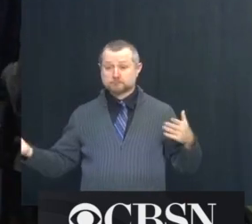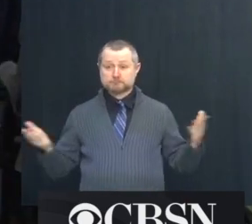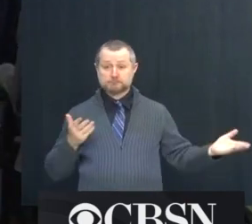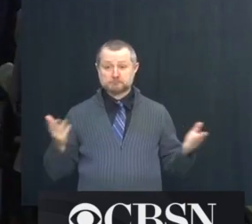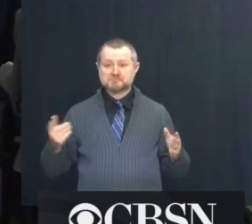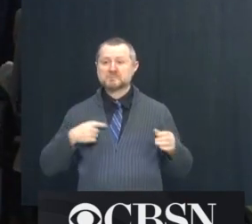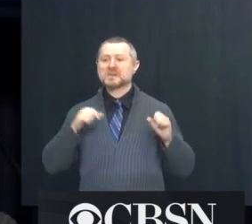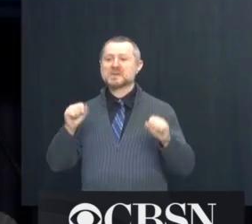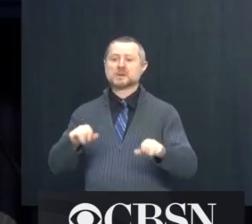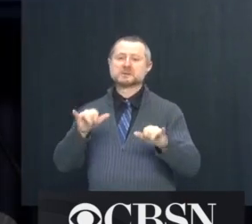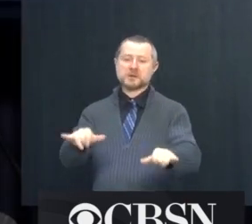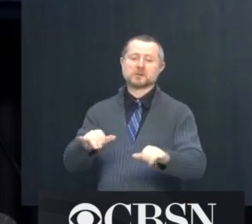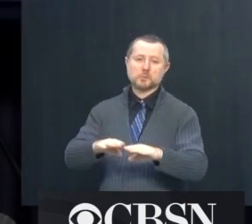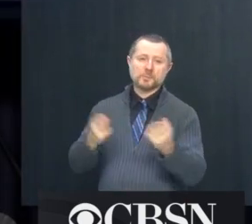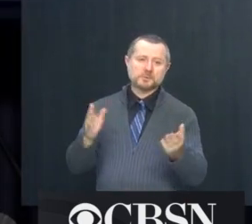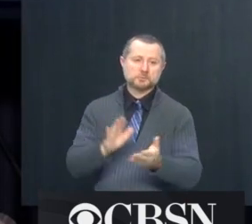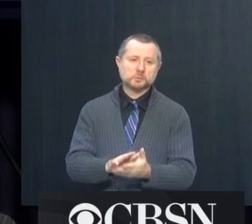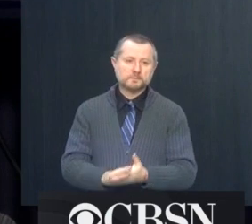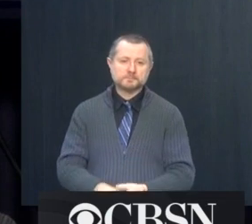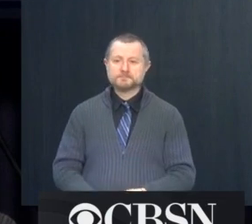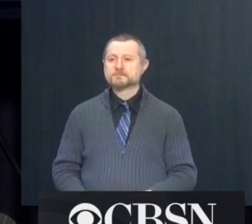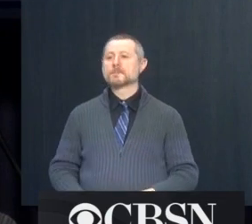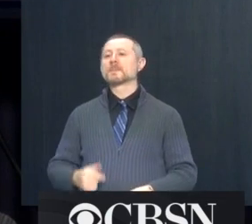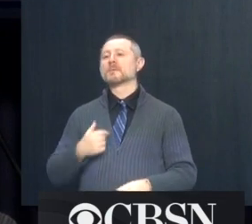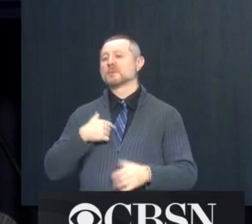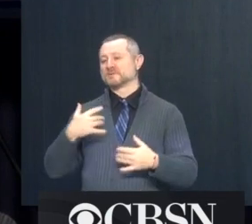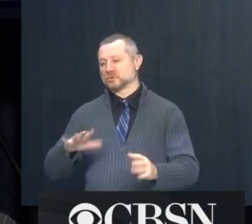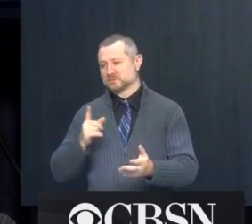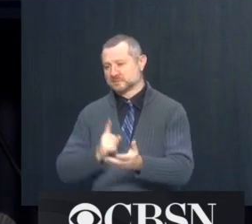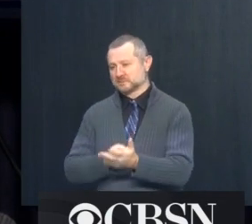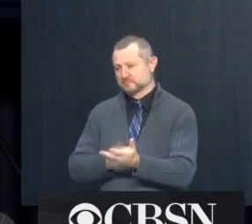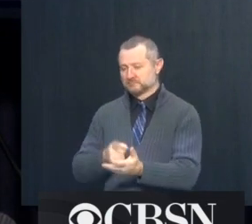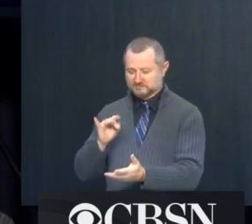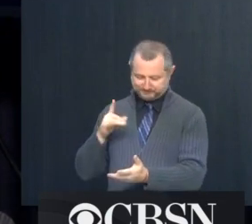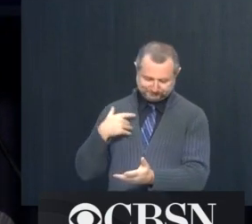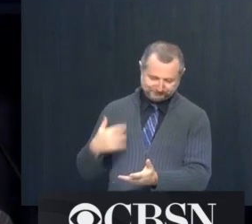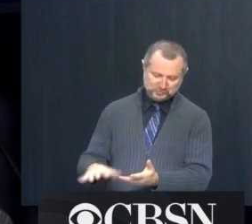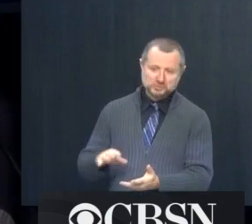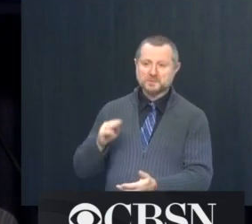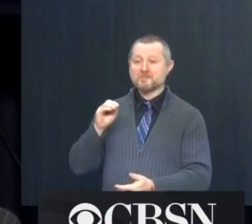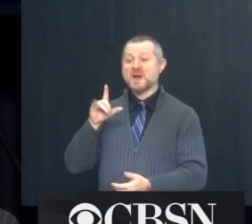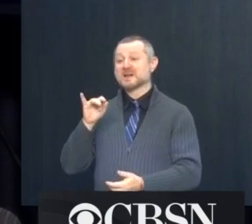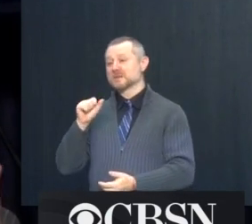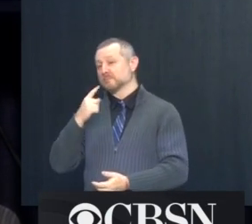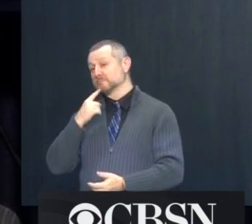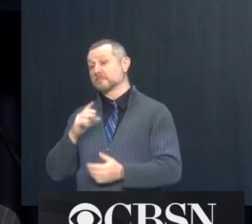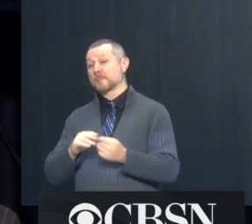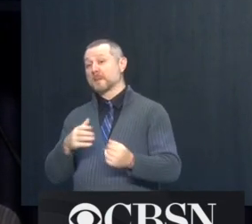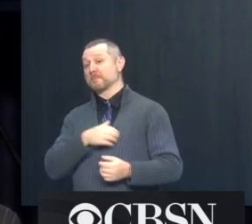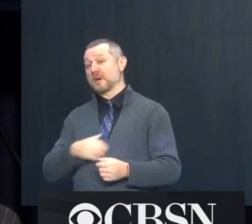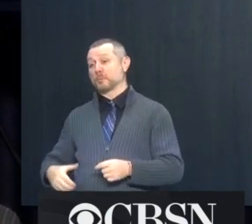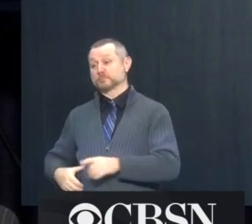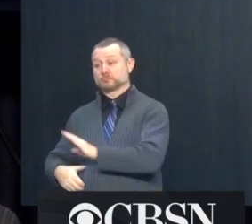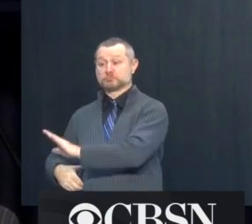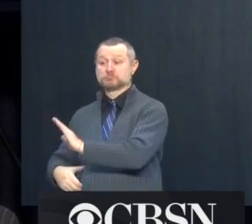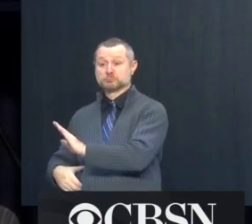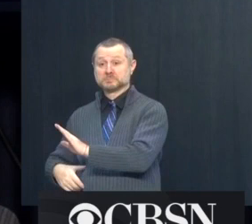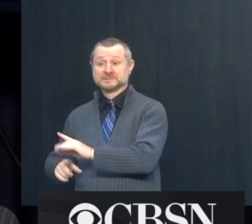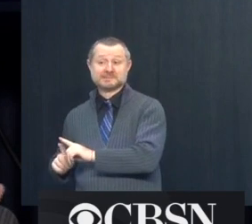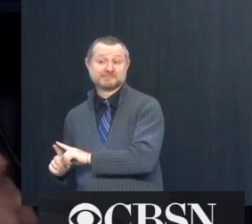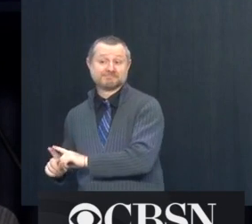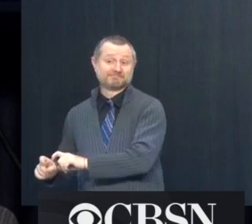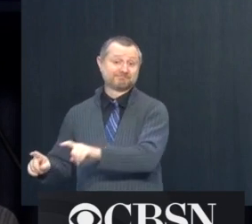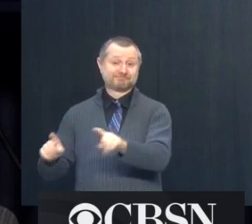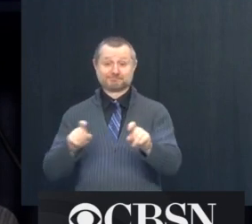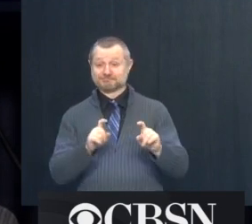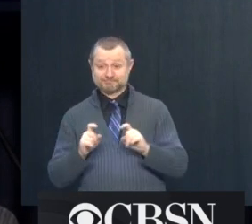something that we worked through in this more nuanced approach, recognizing that, as you said, the mayor's doing testing on a rolling basis, so it's not like if there